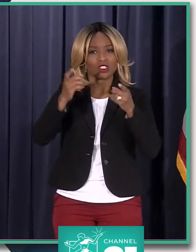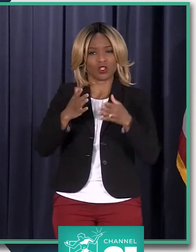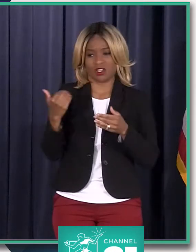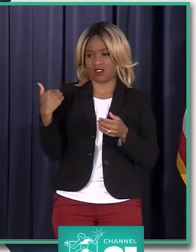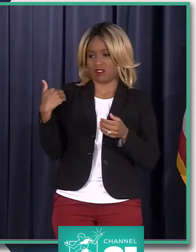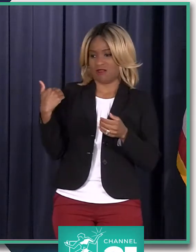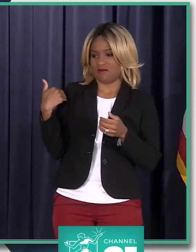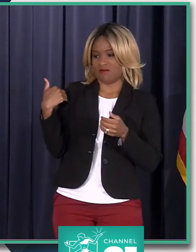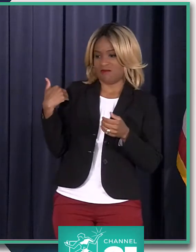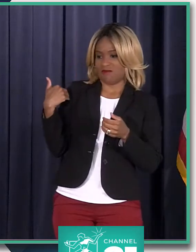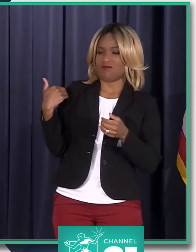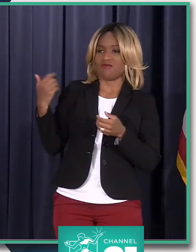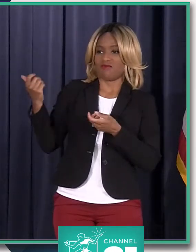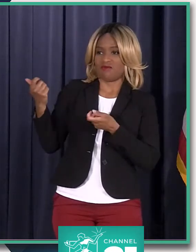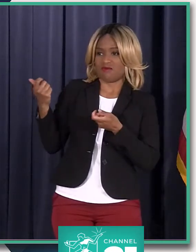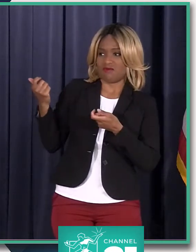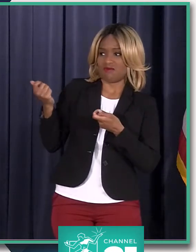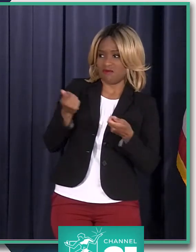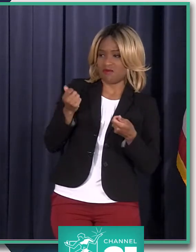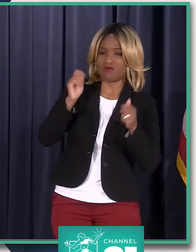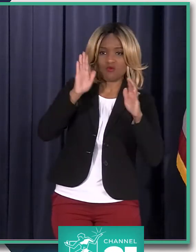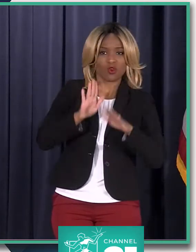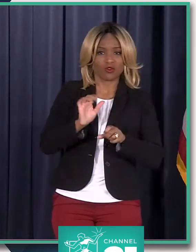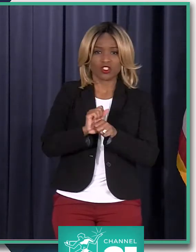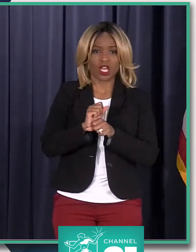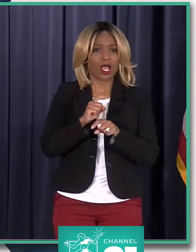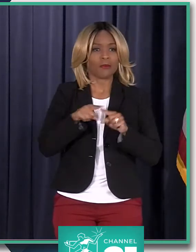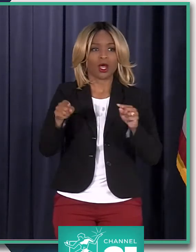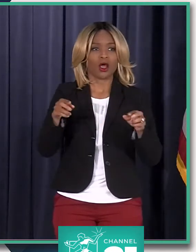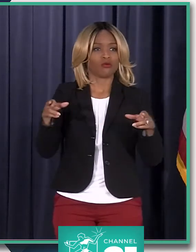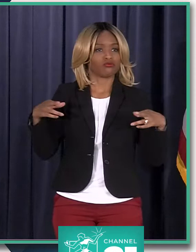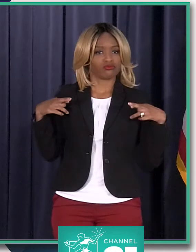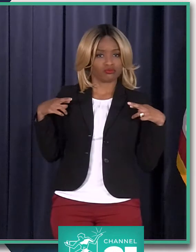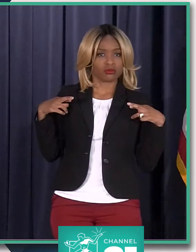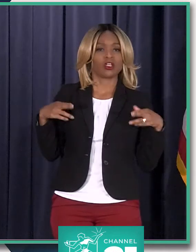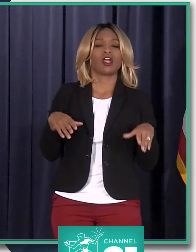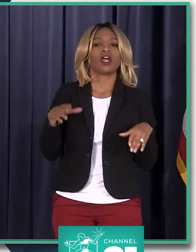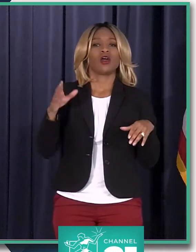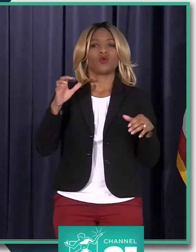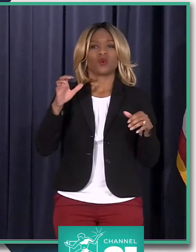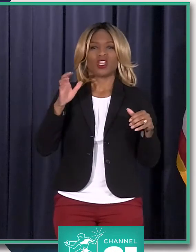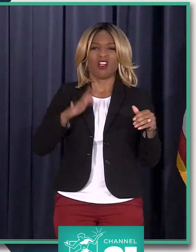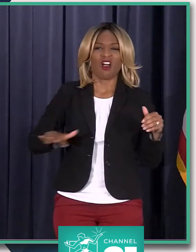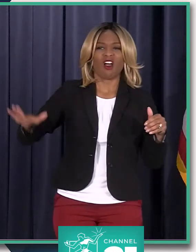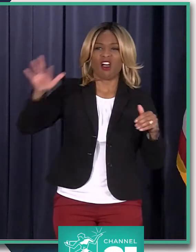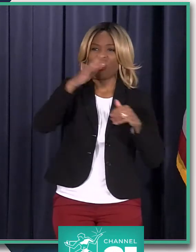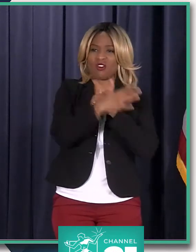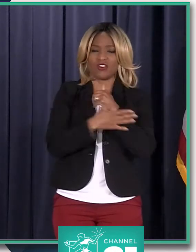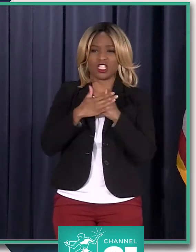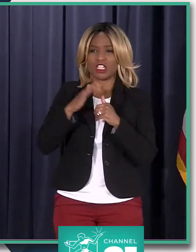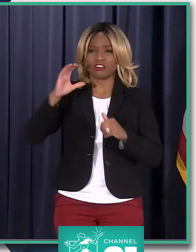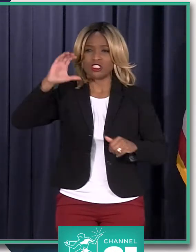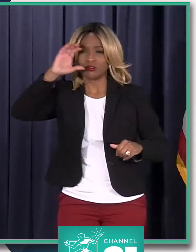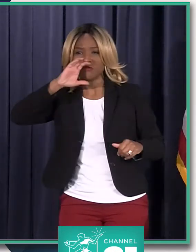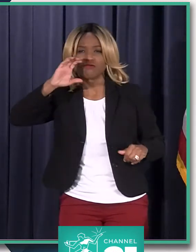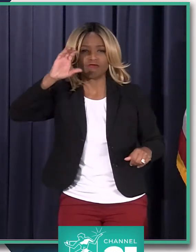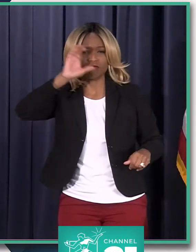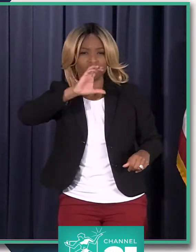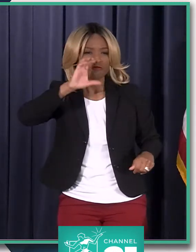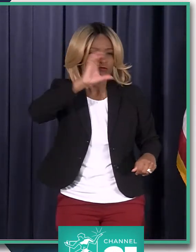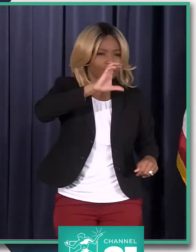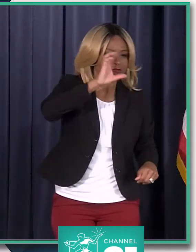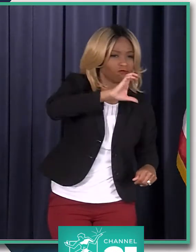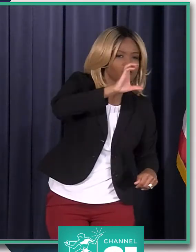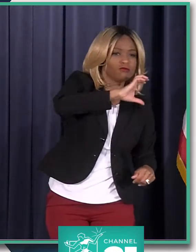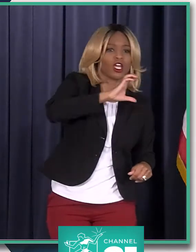we brought in from Louisville, who just did an outstanding job. He retired, and we did a national search. And I don't have to tell anybody in